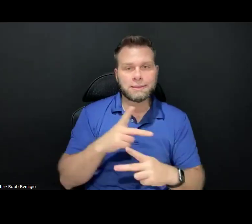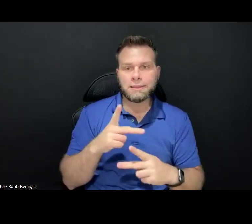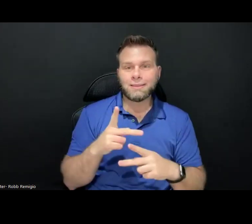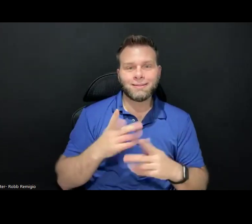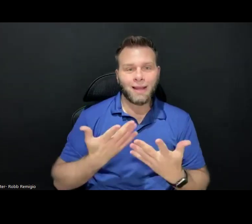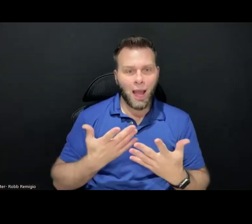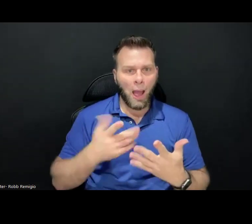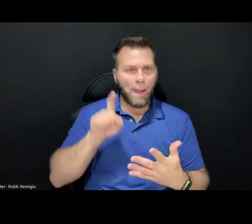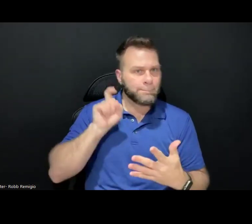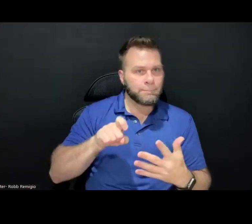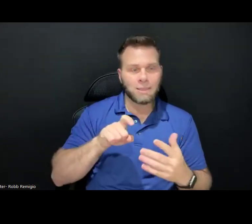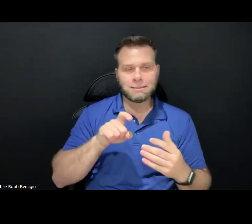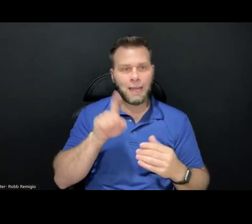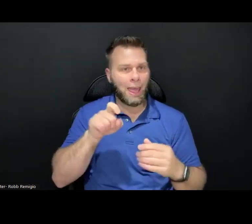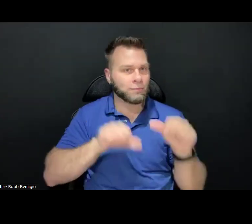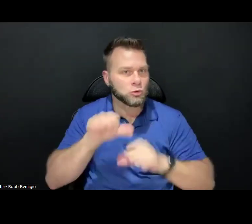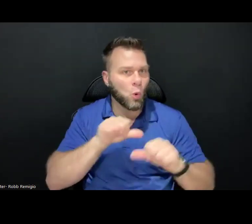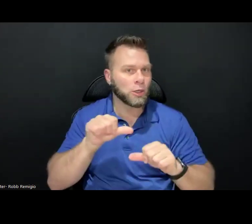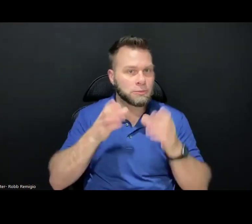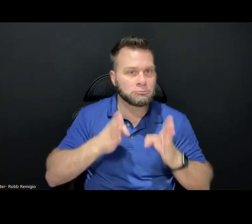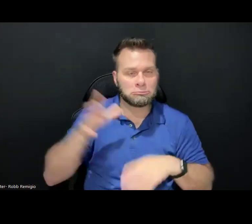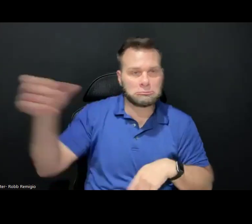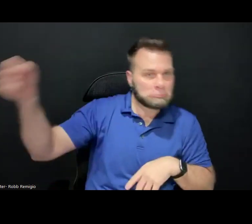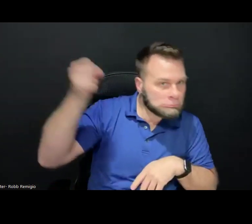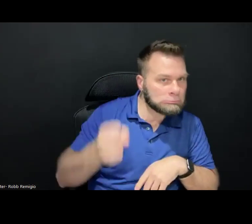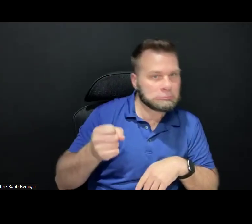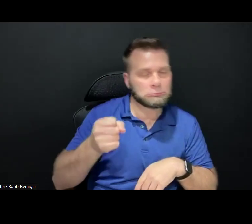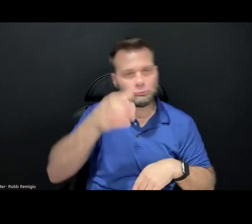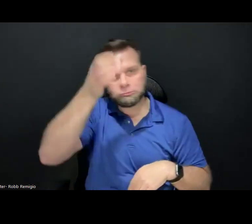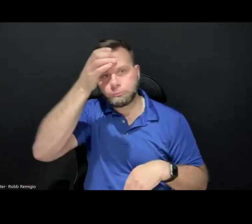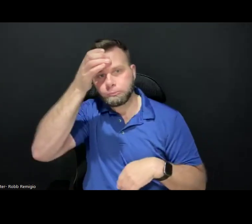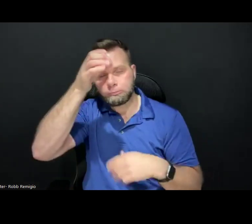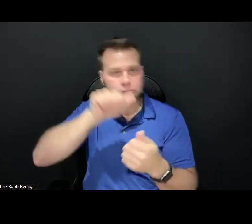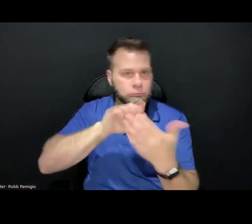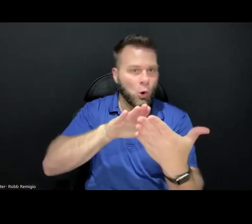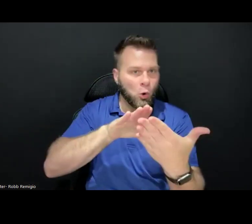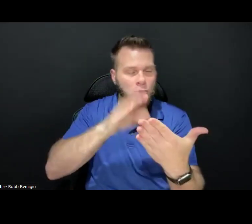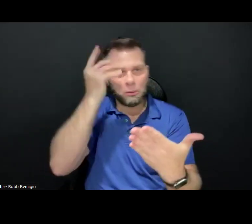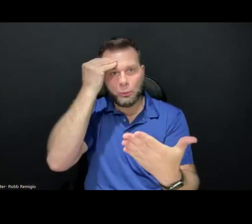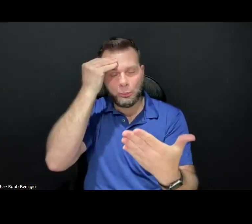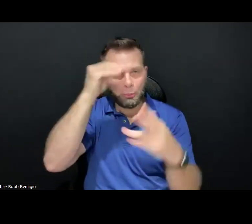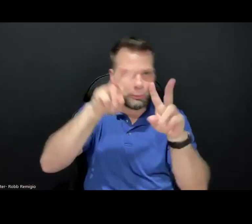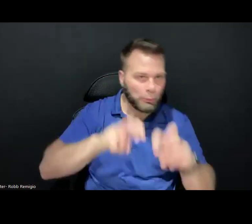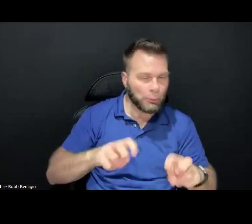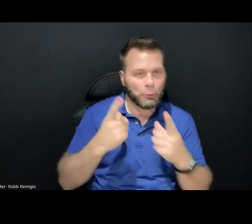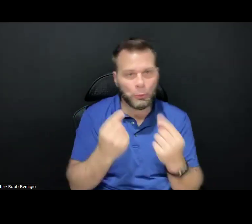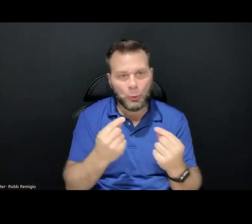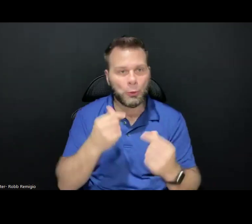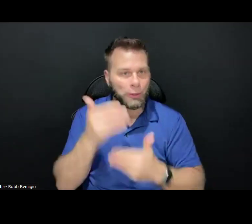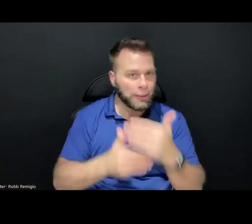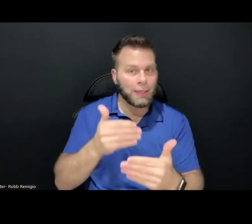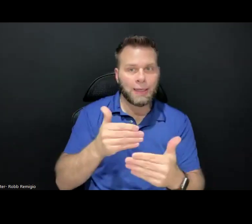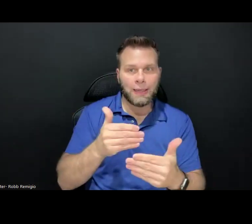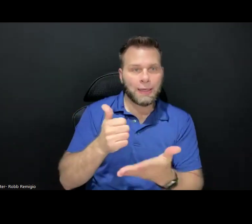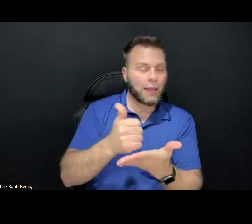oh, I need to have some science-oriented person to have some rigorous approach to thinking and looking at what we're doing and giving us this